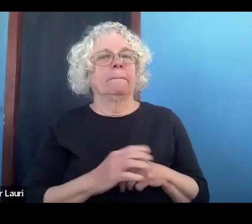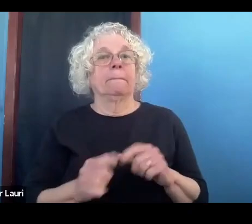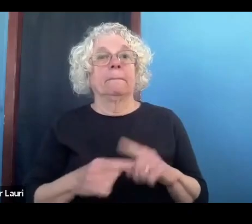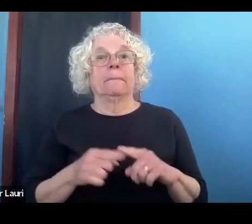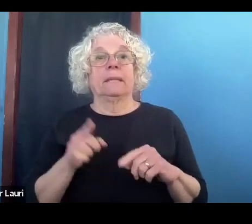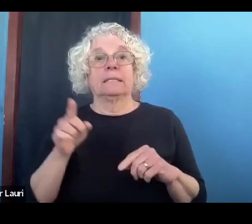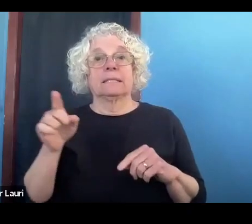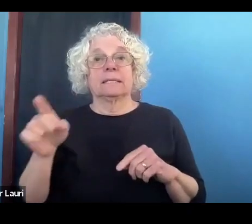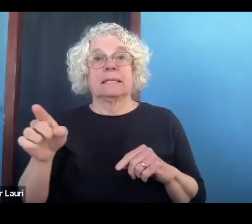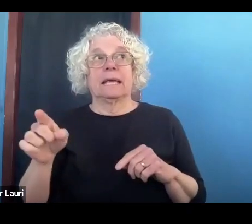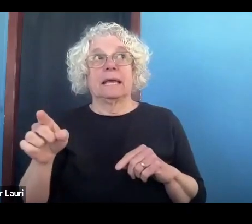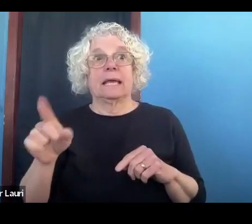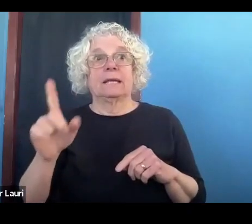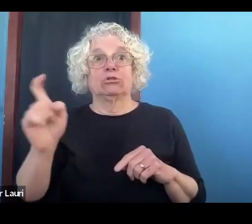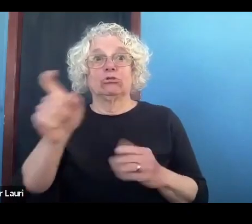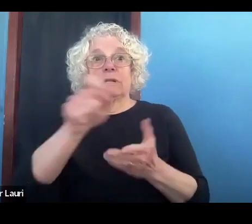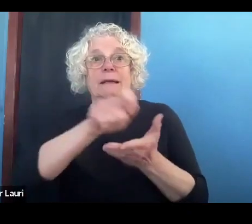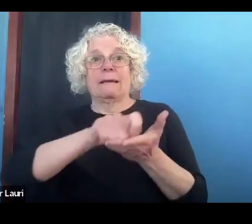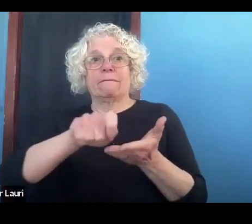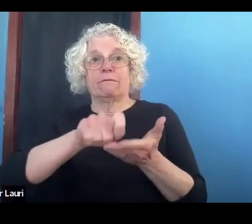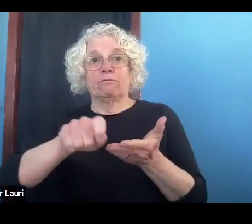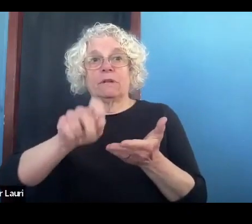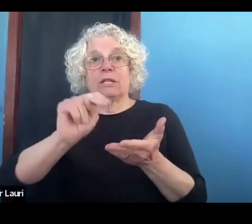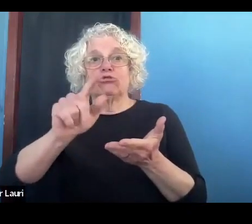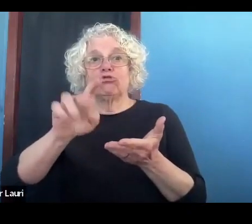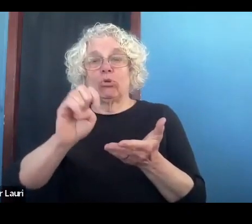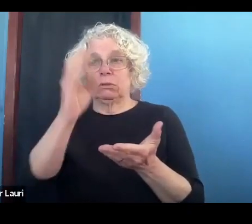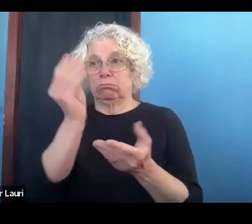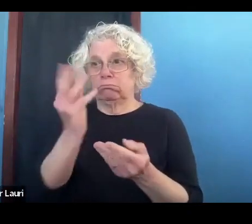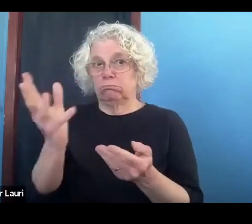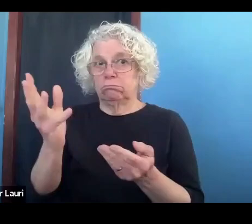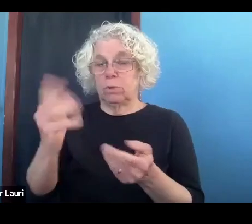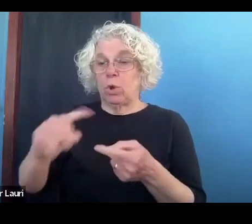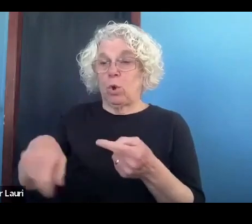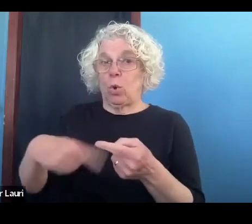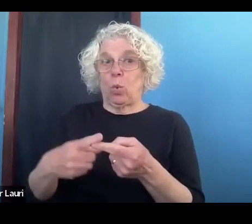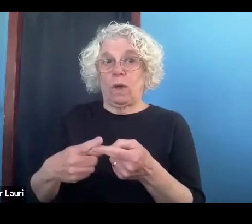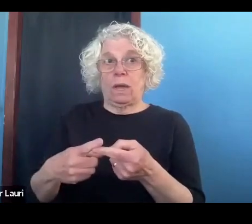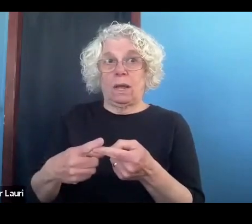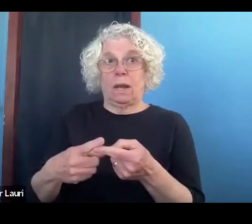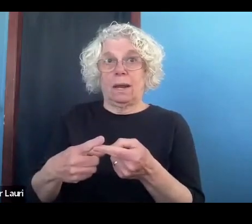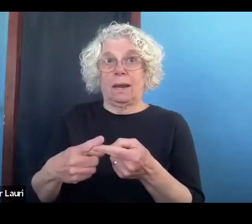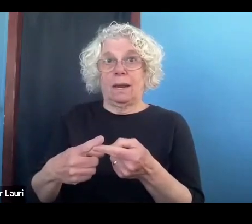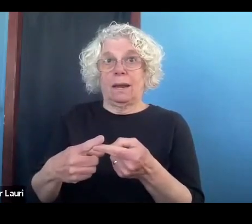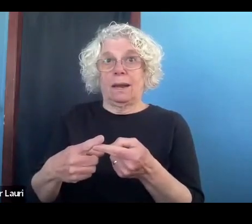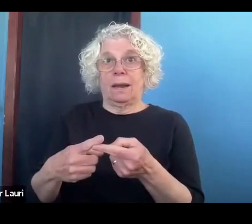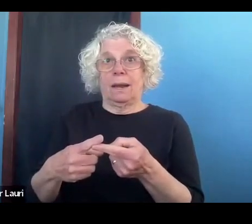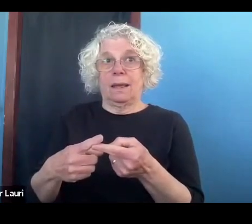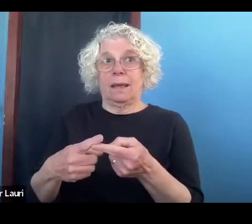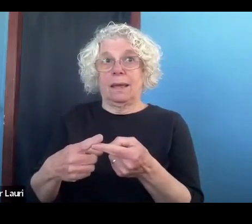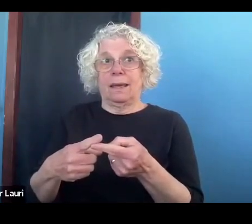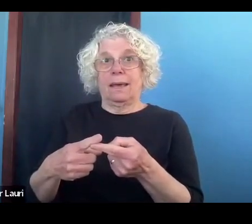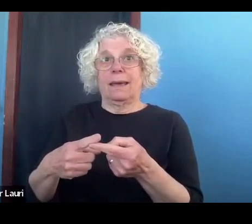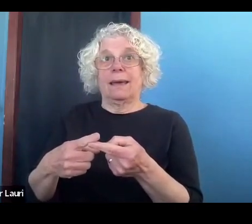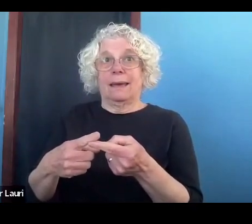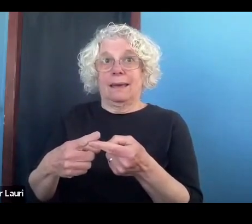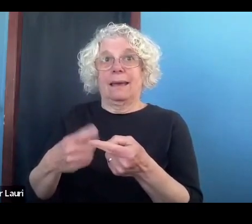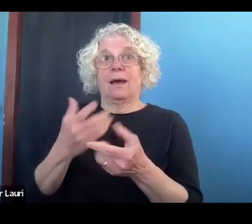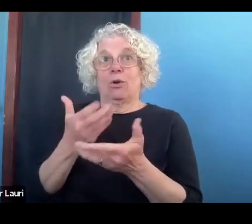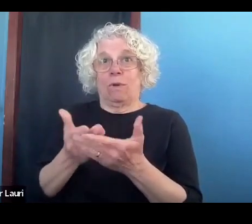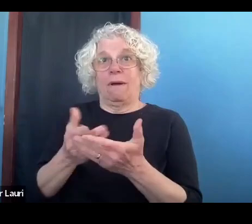be given written notice upon admission to a healthcare insurance or care agency of their decision-making